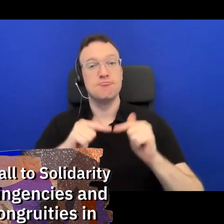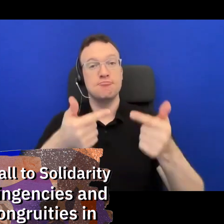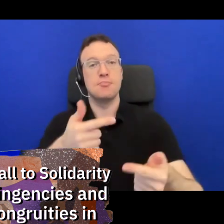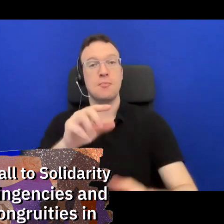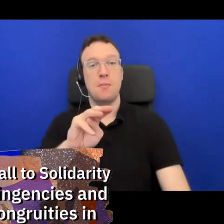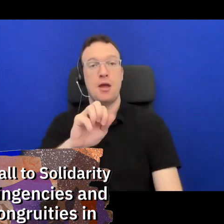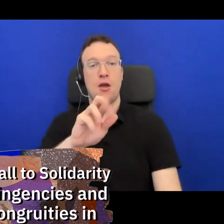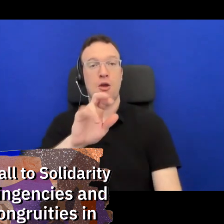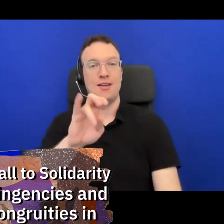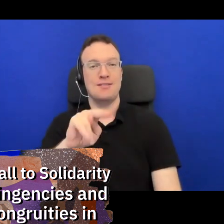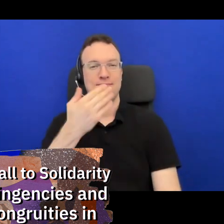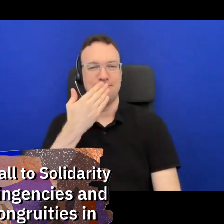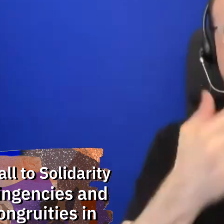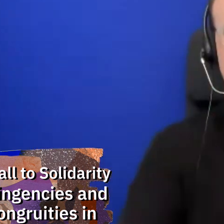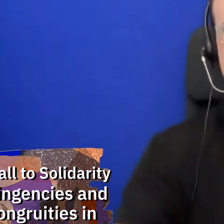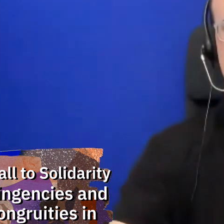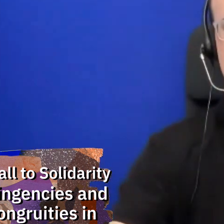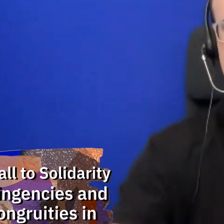Marianne.